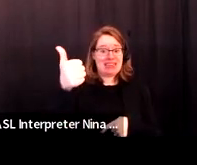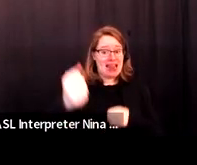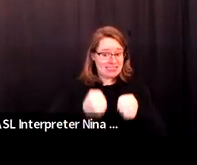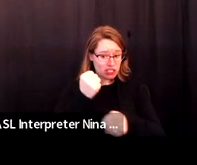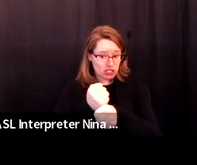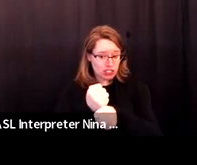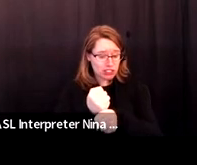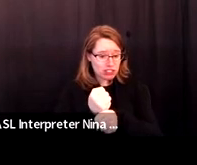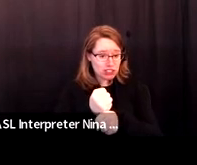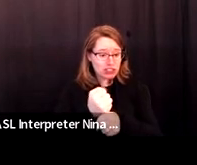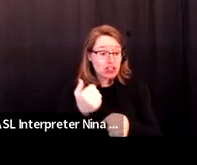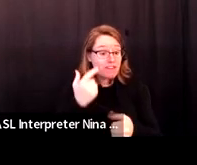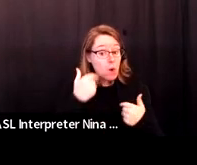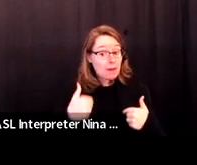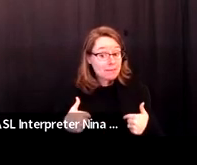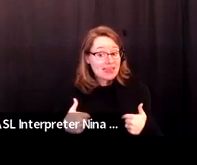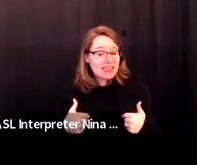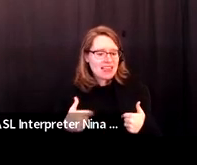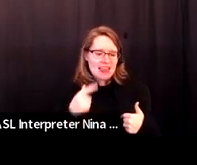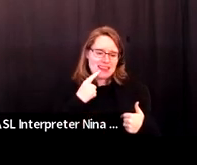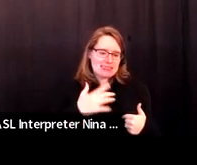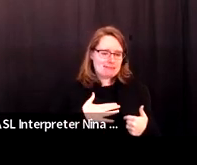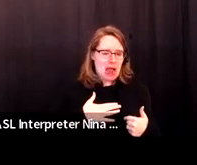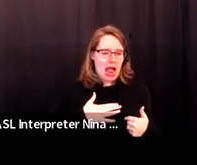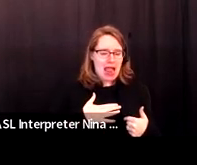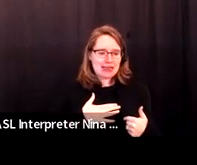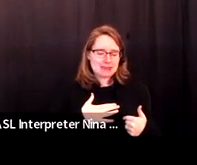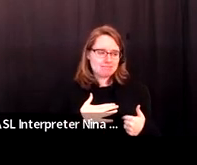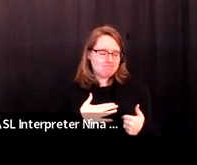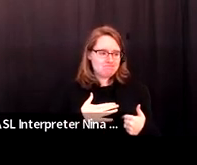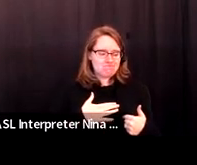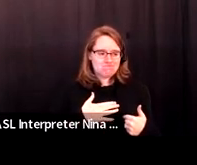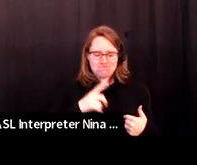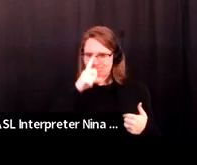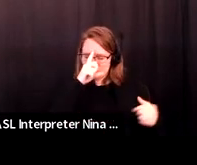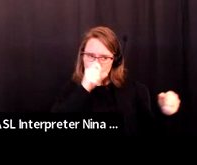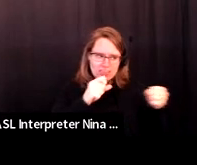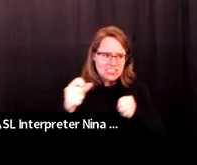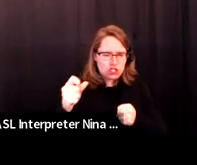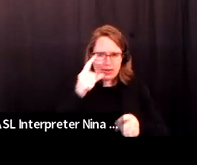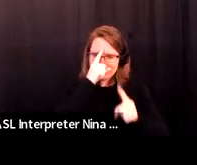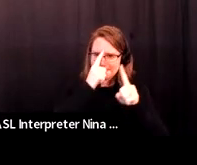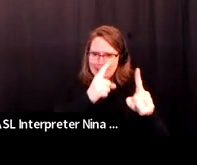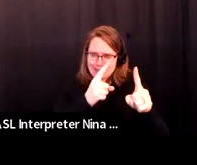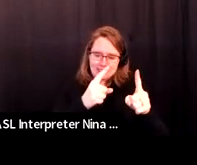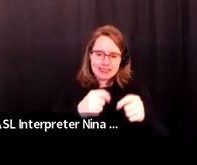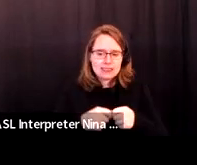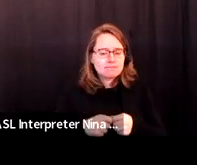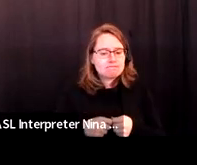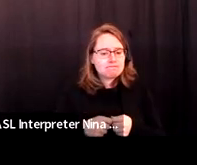and this is part of my more tactical orientation, when we have